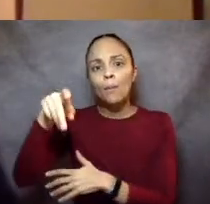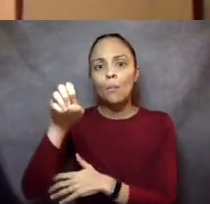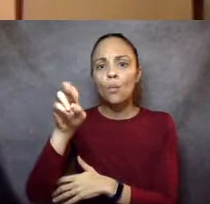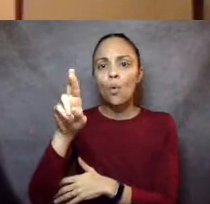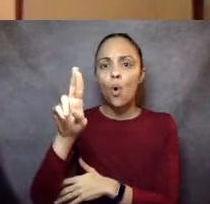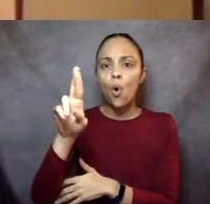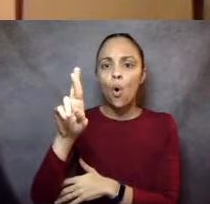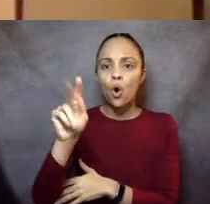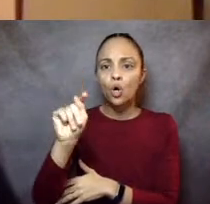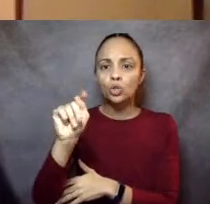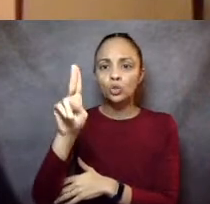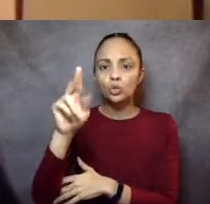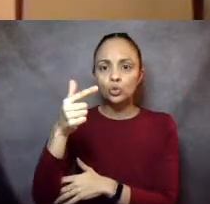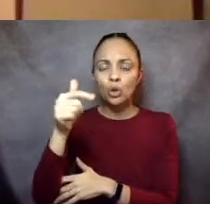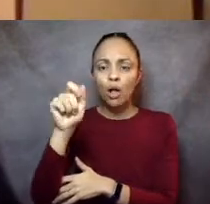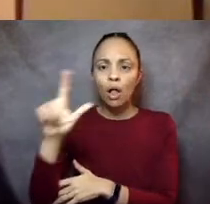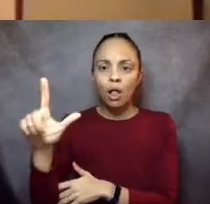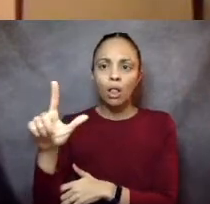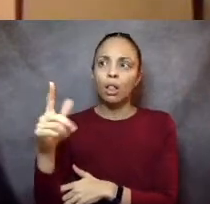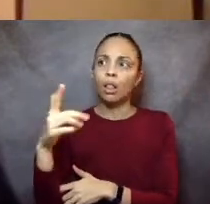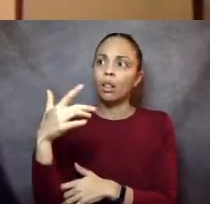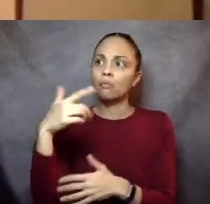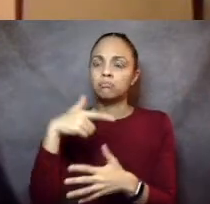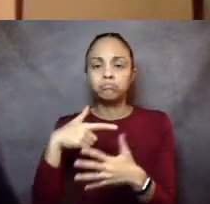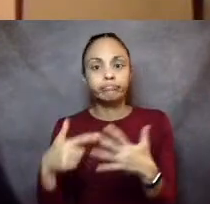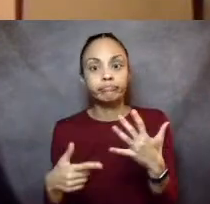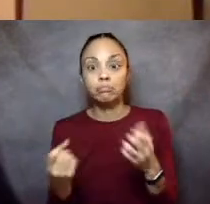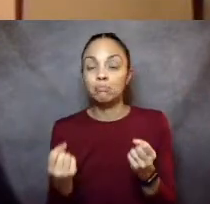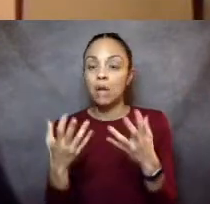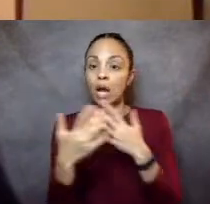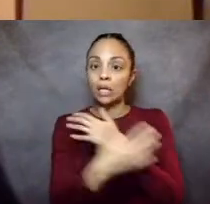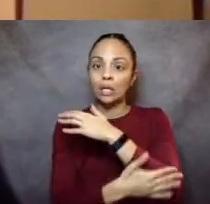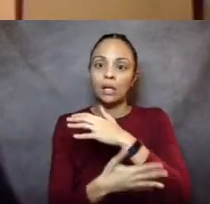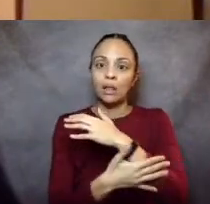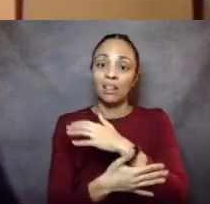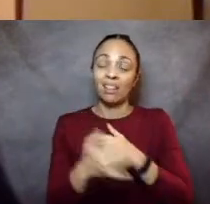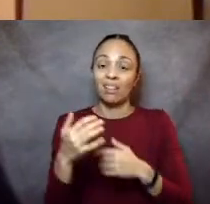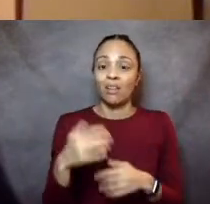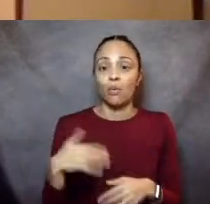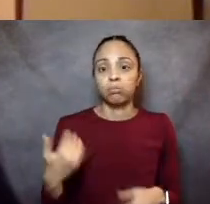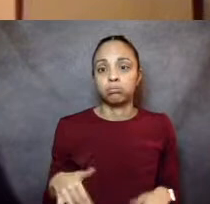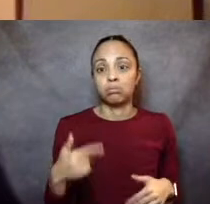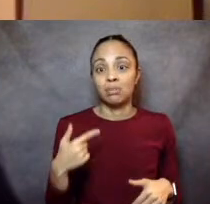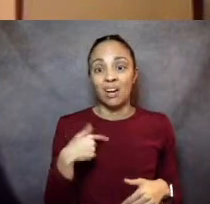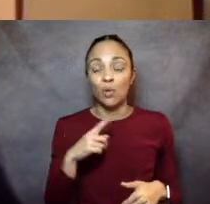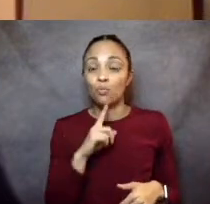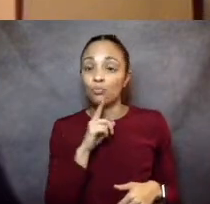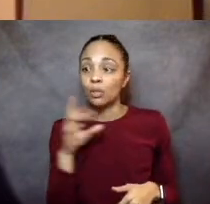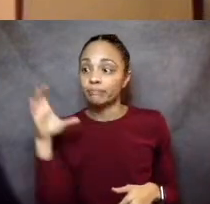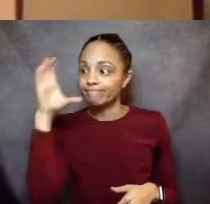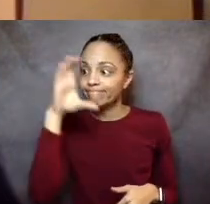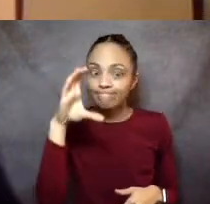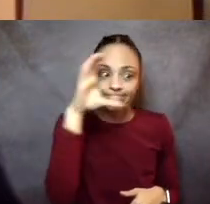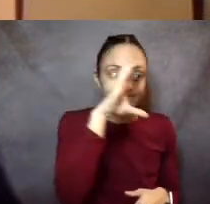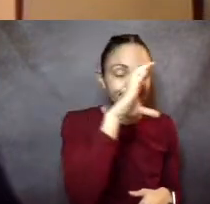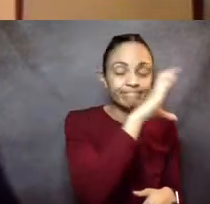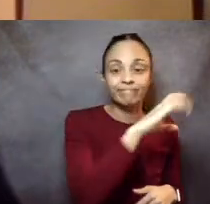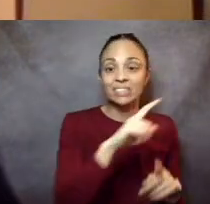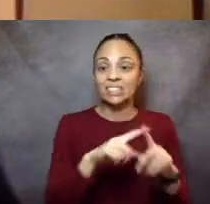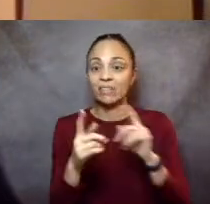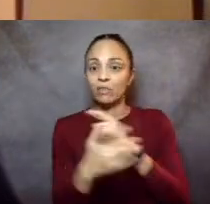It was a discovery for me of the world. I really, really grew as a human